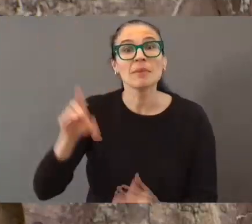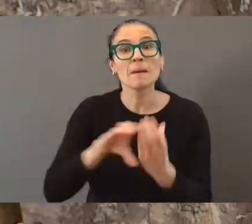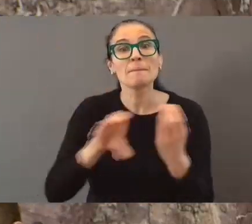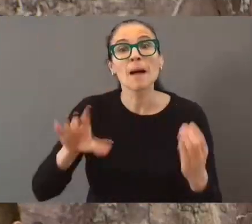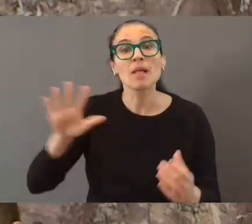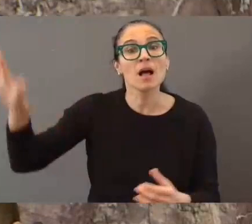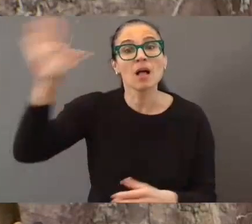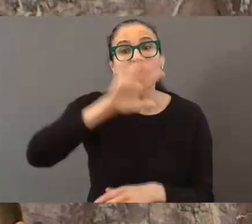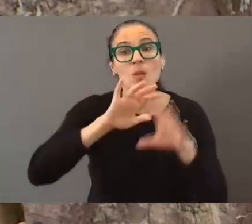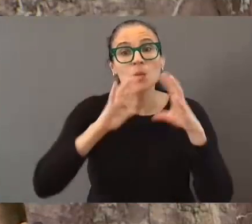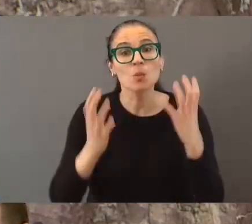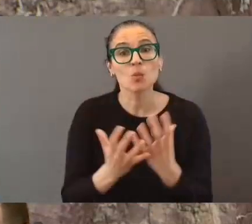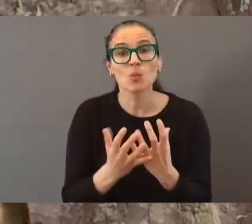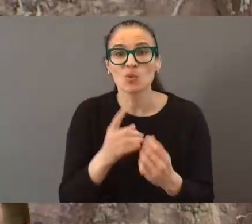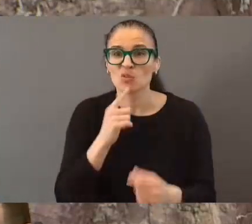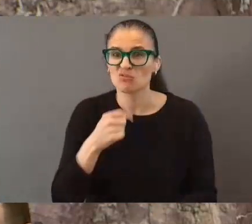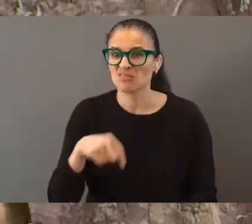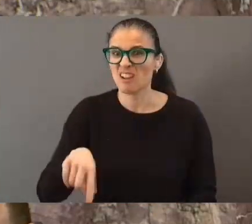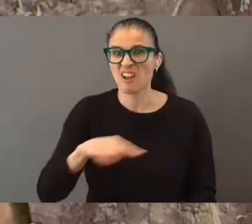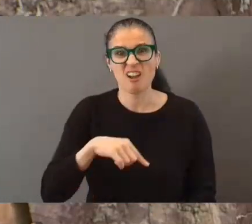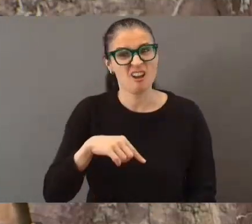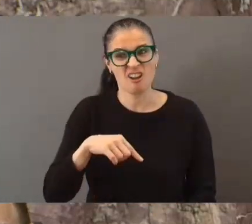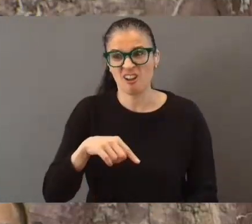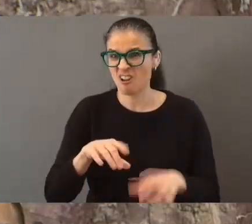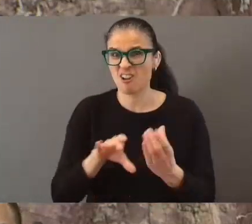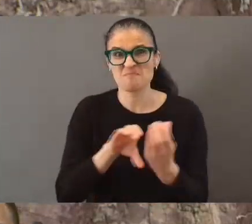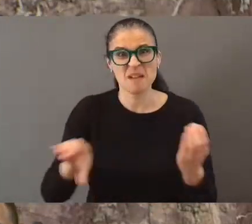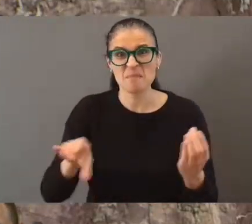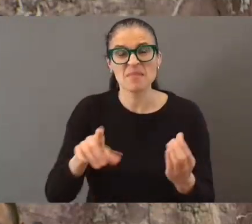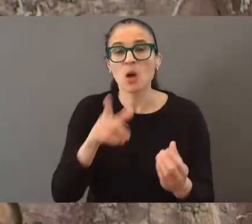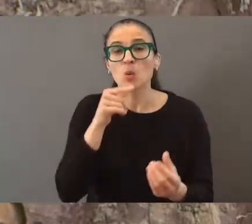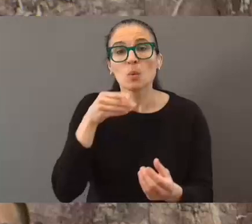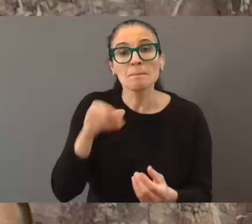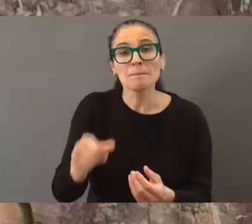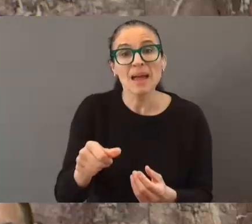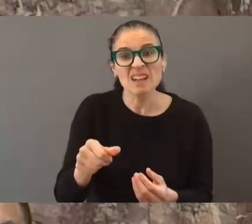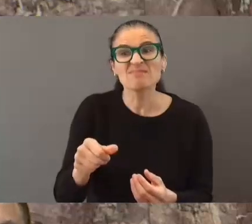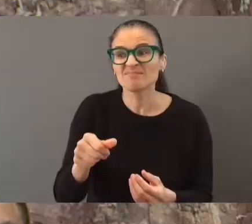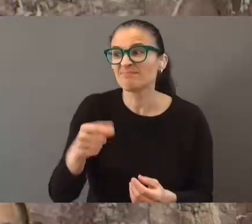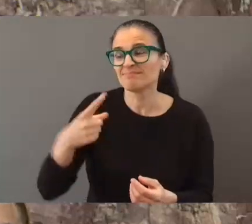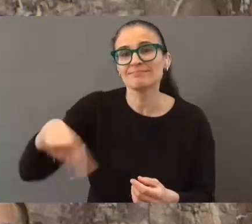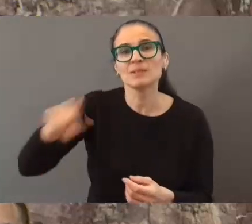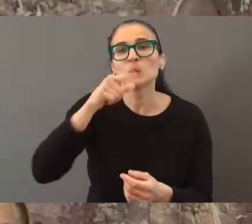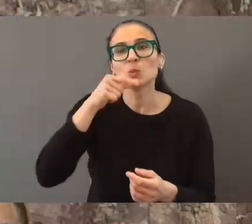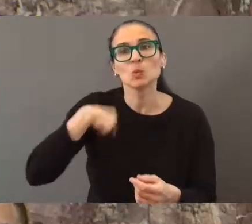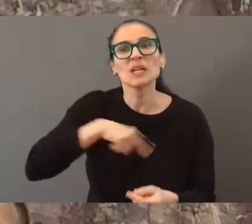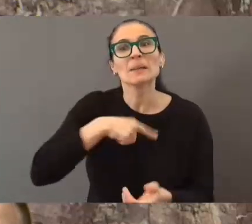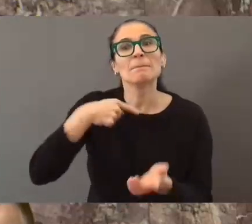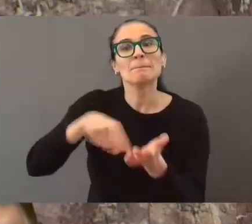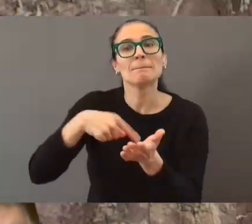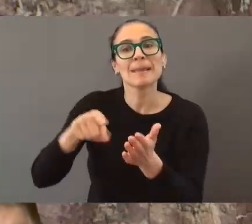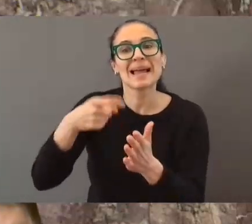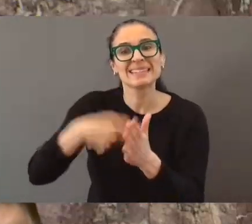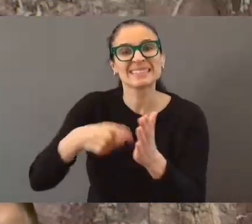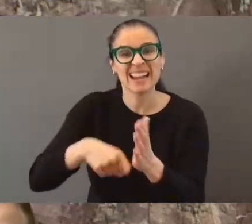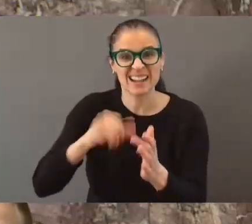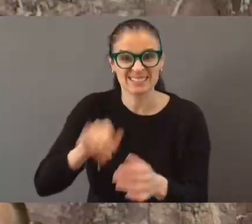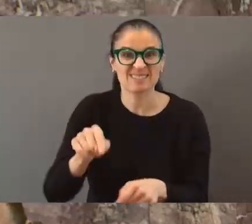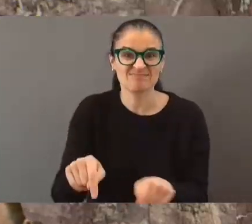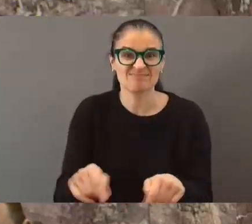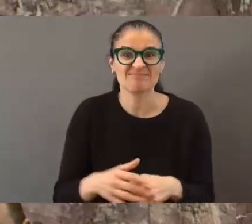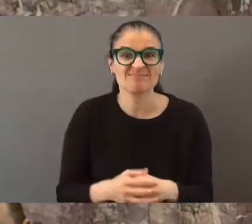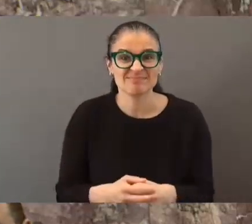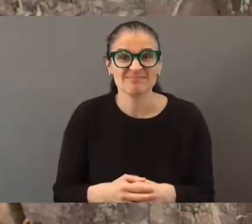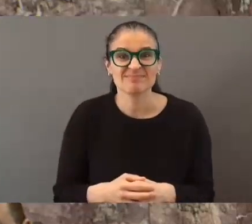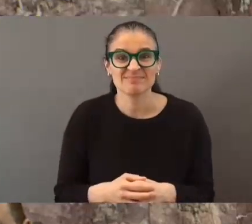taxpayers everywhere in the country. It's our position, Honourable Speaker, that it's built and that it should be used fully. And that's